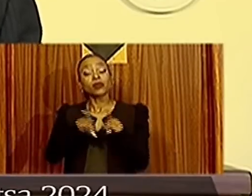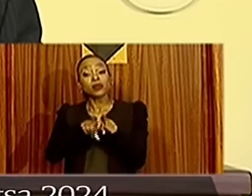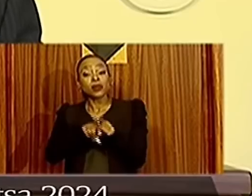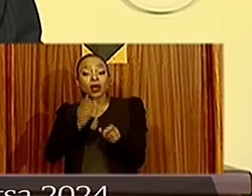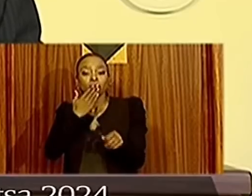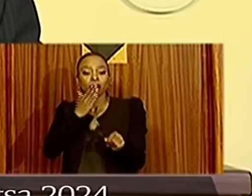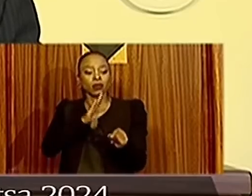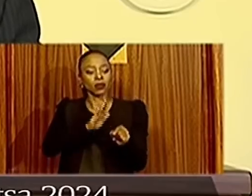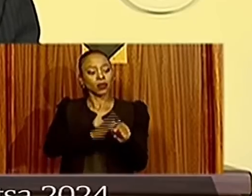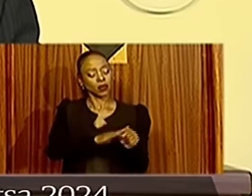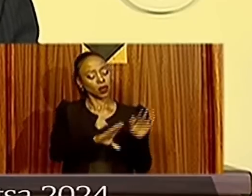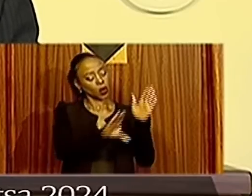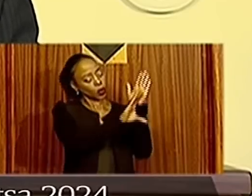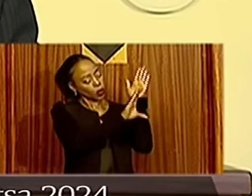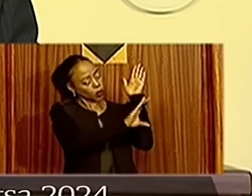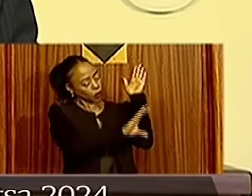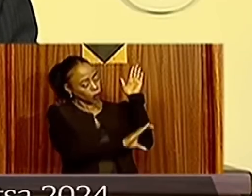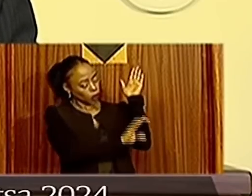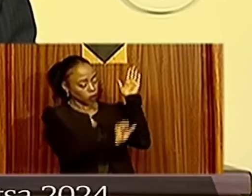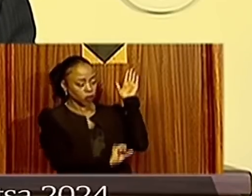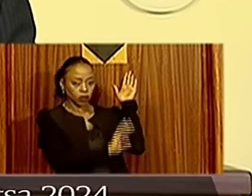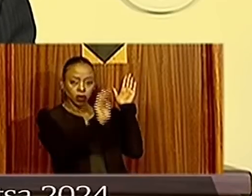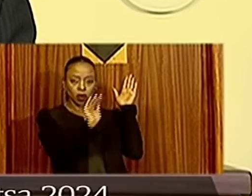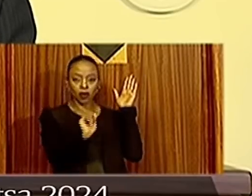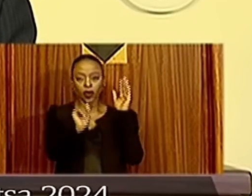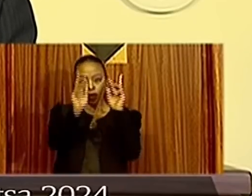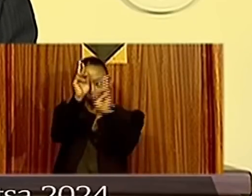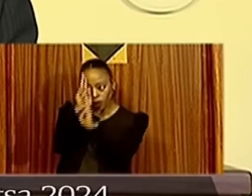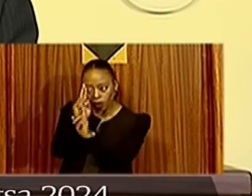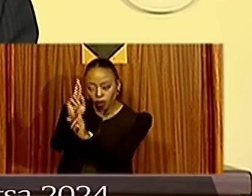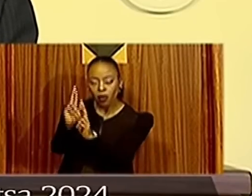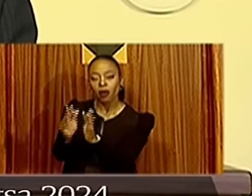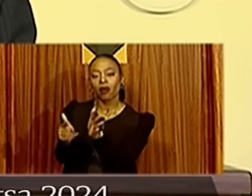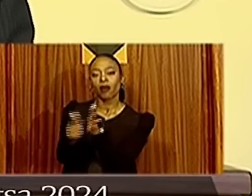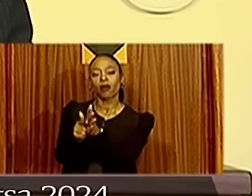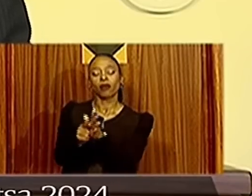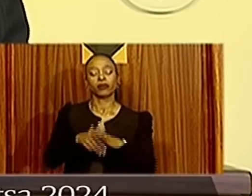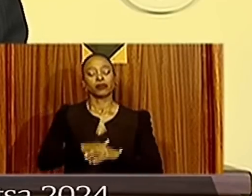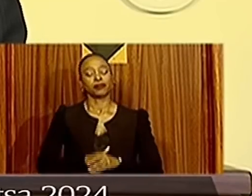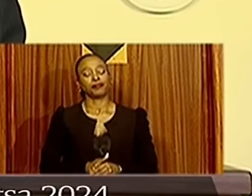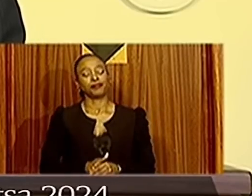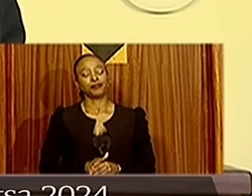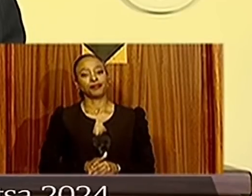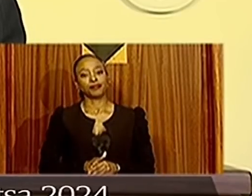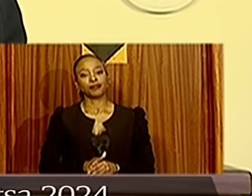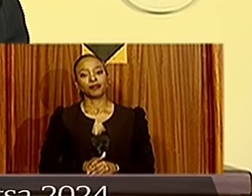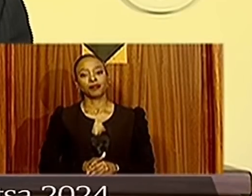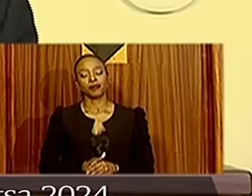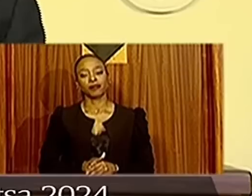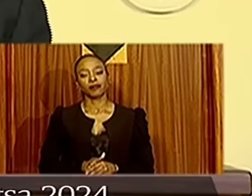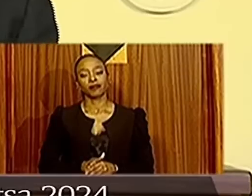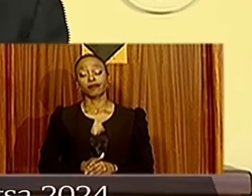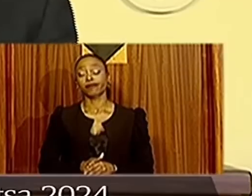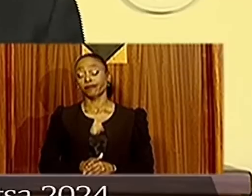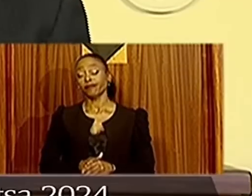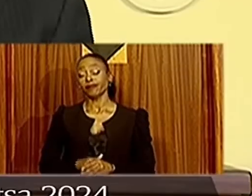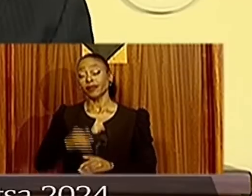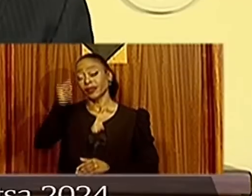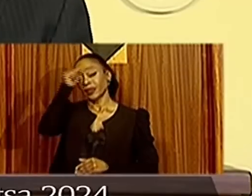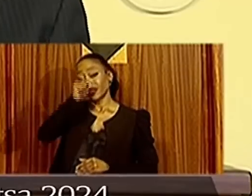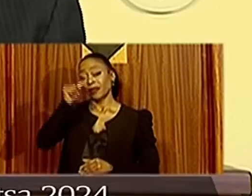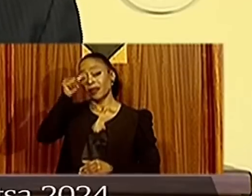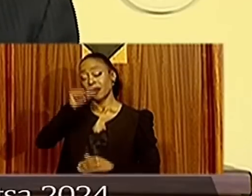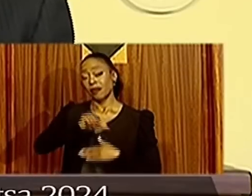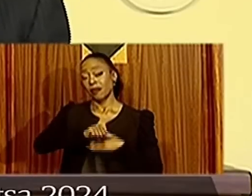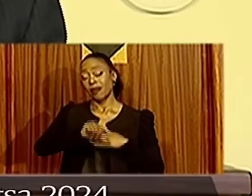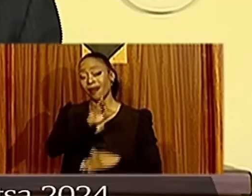to the Constitution of our country and the rule of law are resolute. When in April